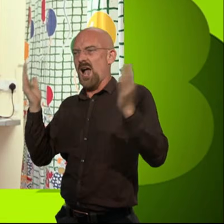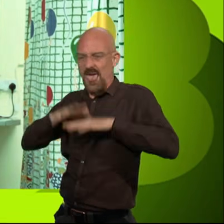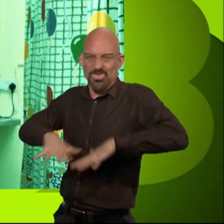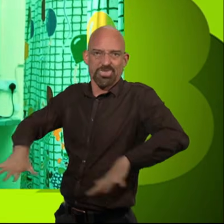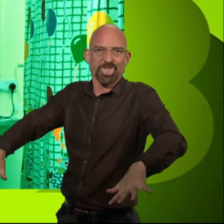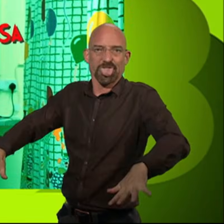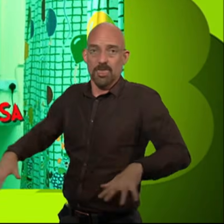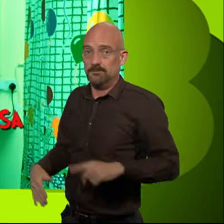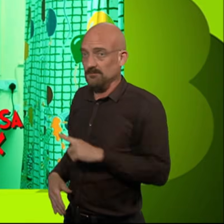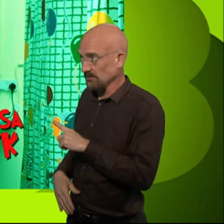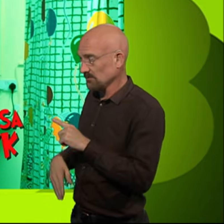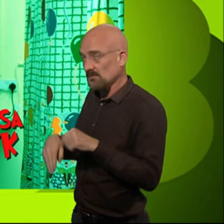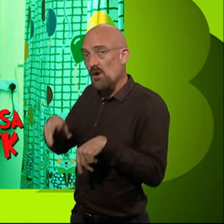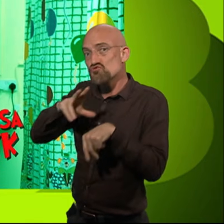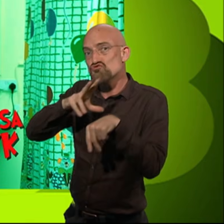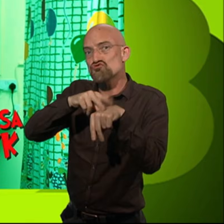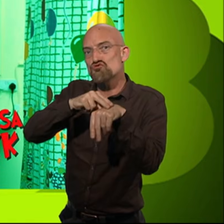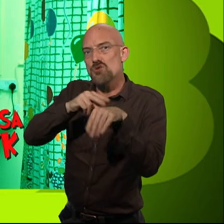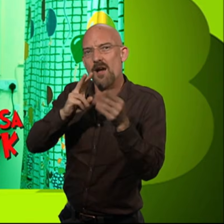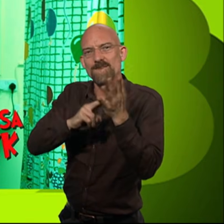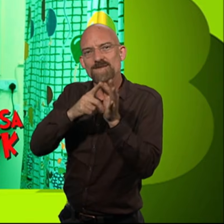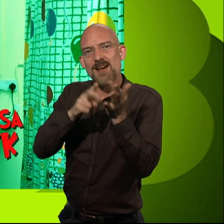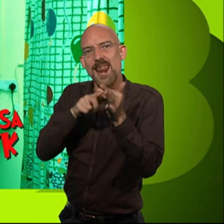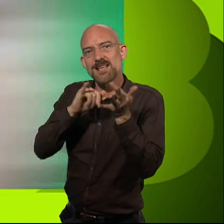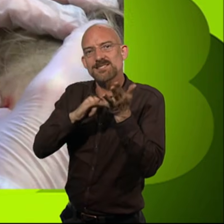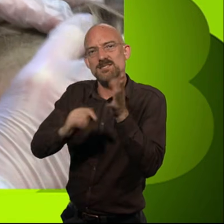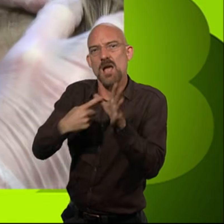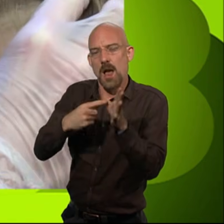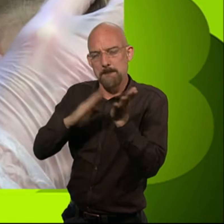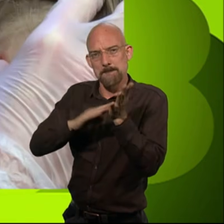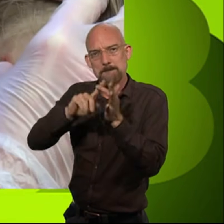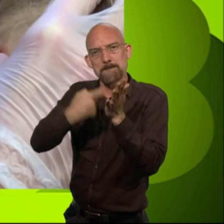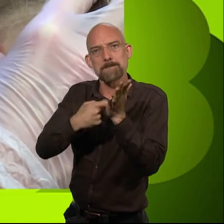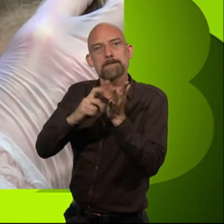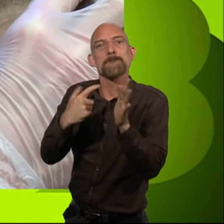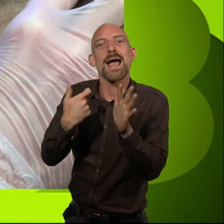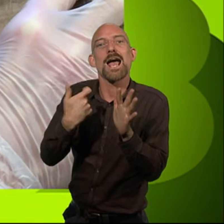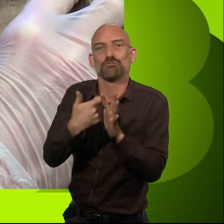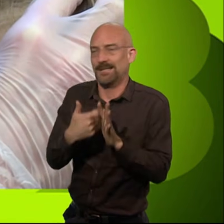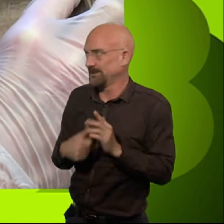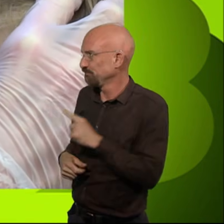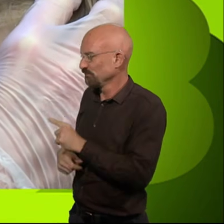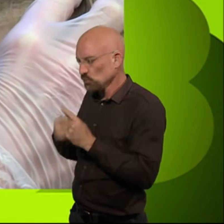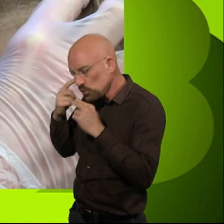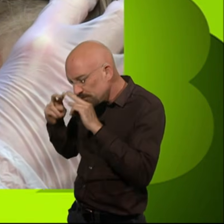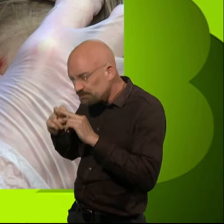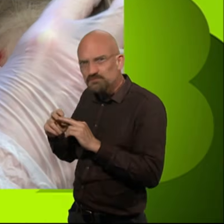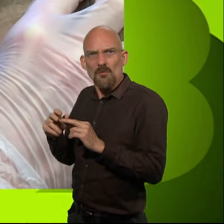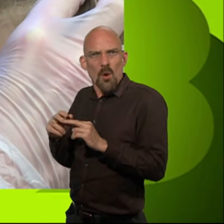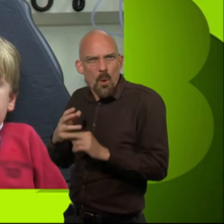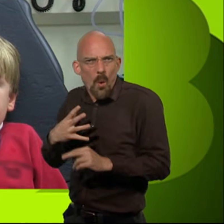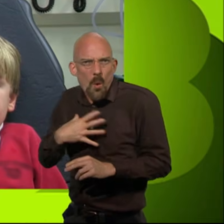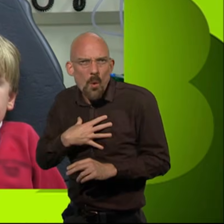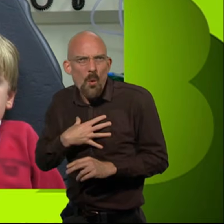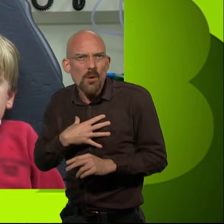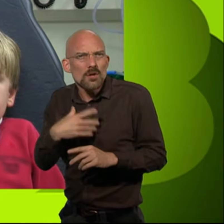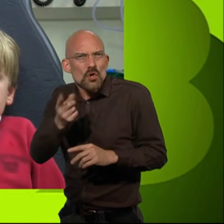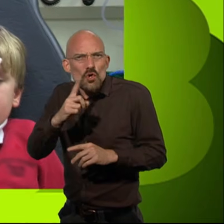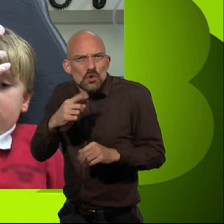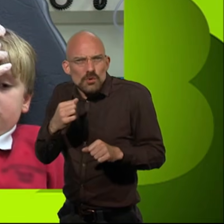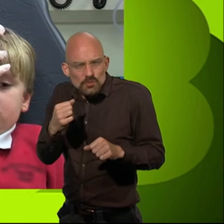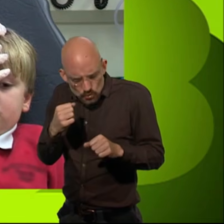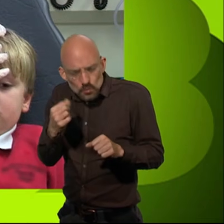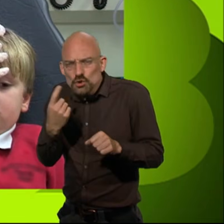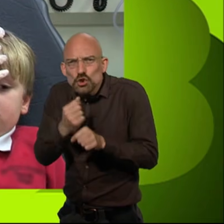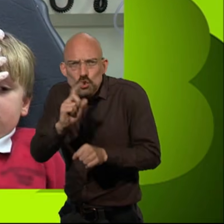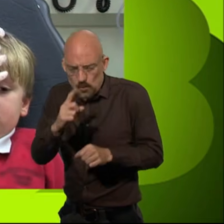Enter Dr. Vanessa Merrick. She'll sort Tig out. All right, what we're going to do is we're going to give it a clean. It looks a bit